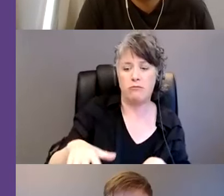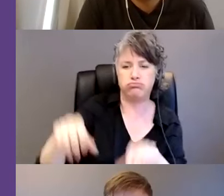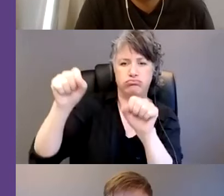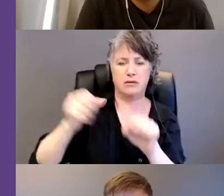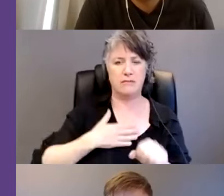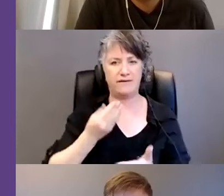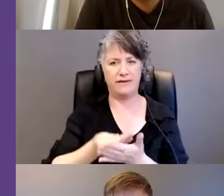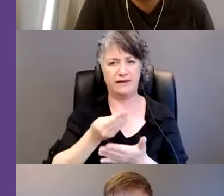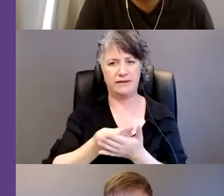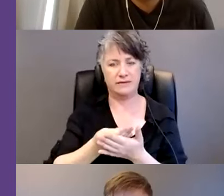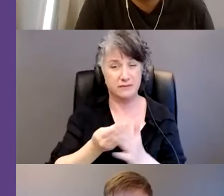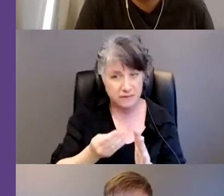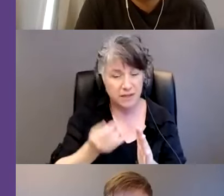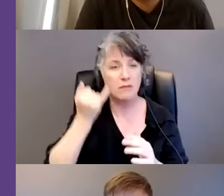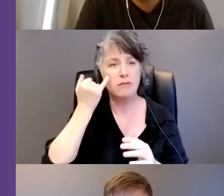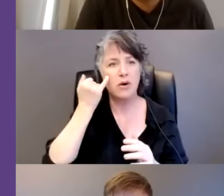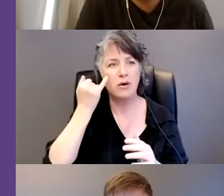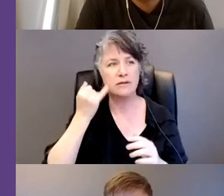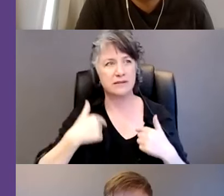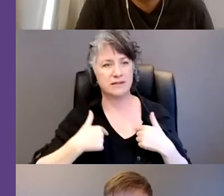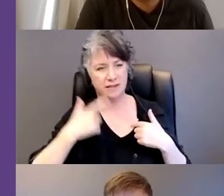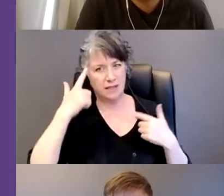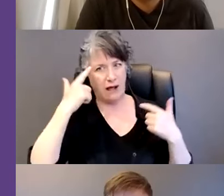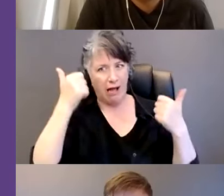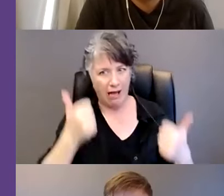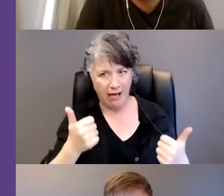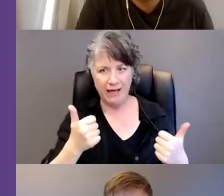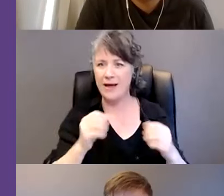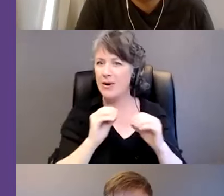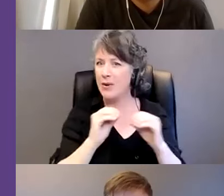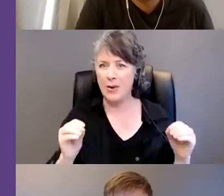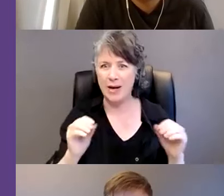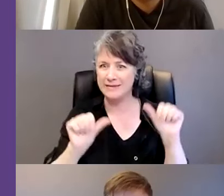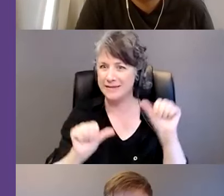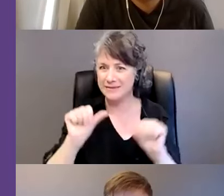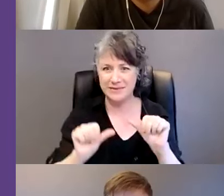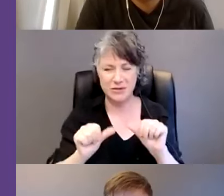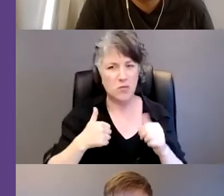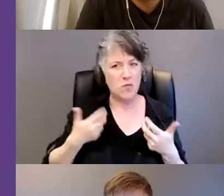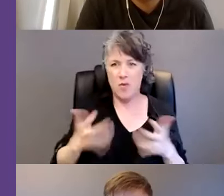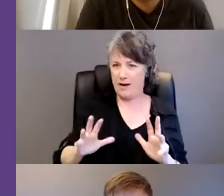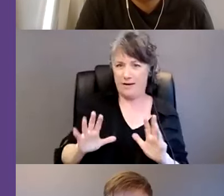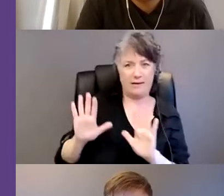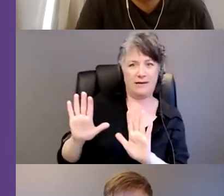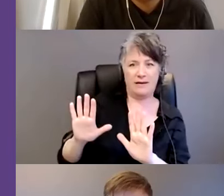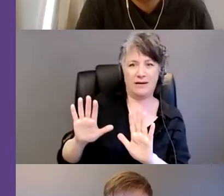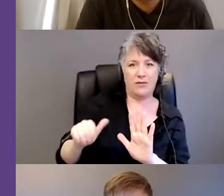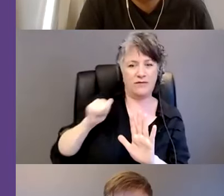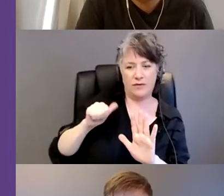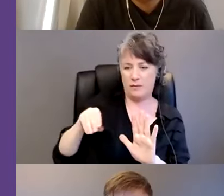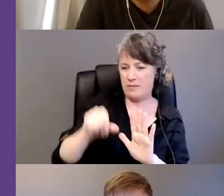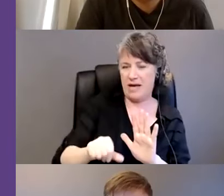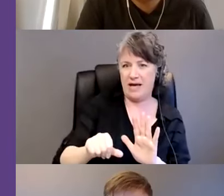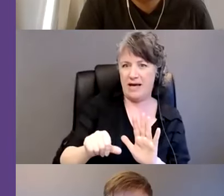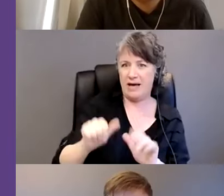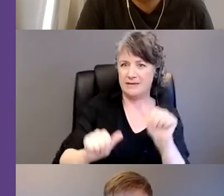Now, what happens if the person refuses to consent to having the capacity assessment and also refuses to pay for the cost of the